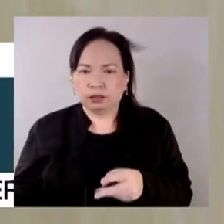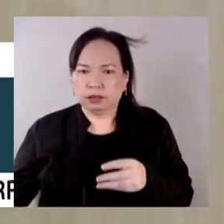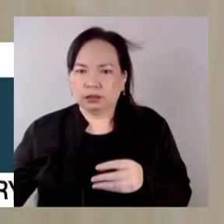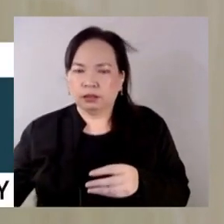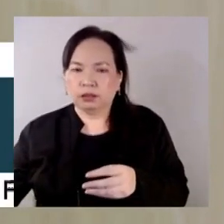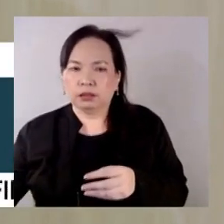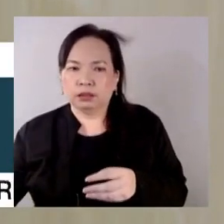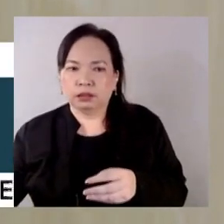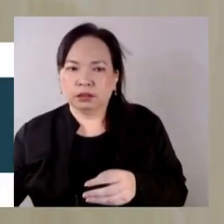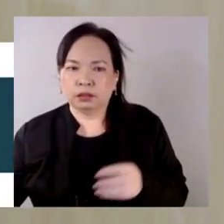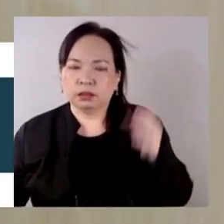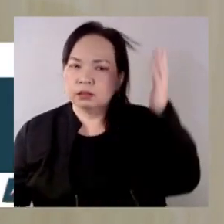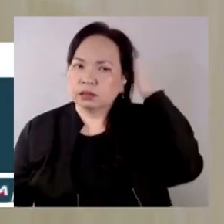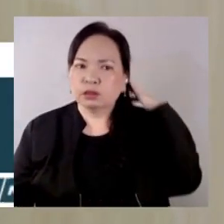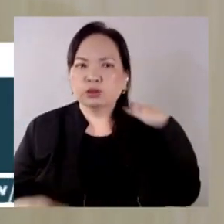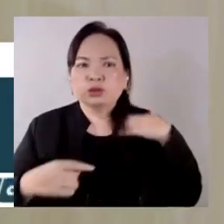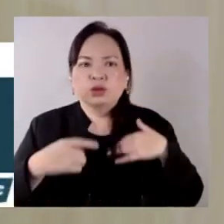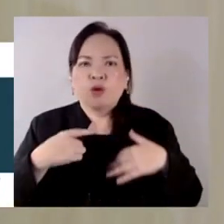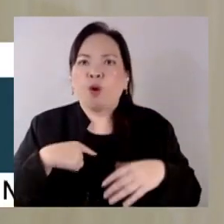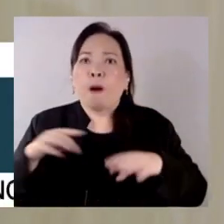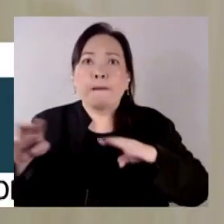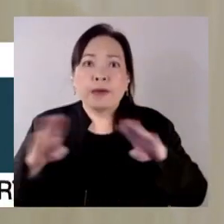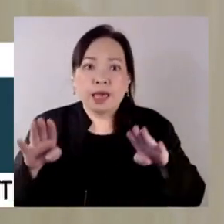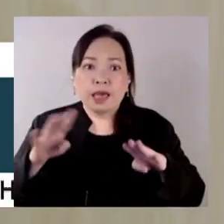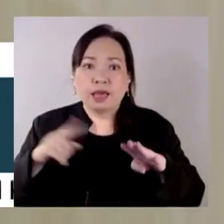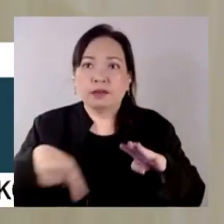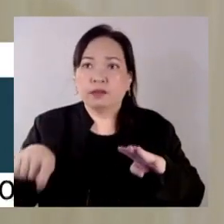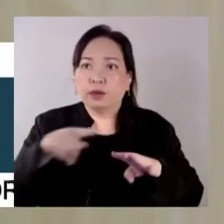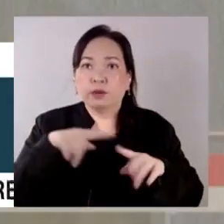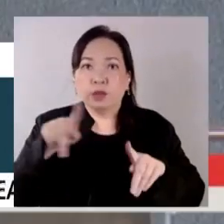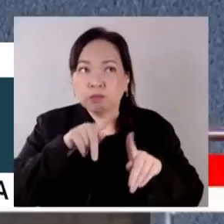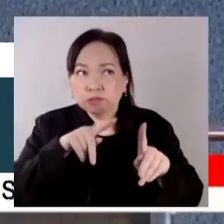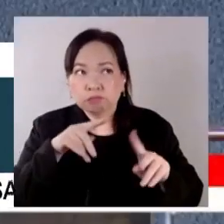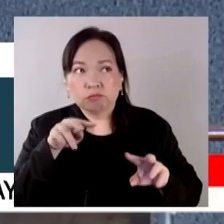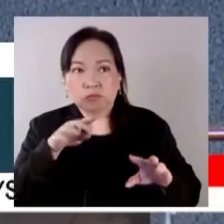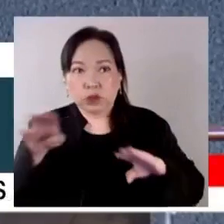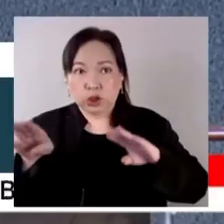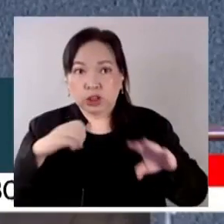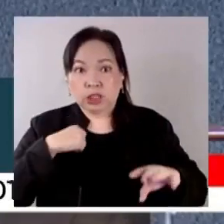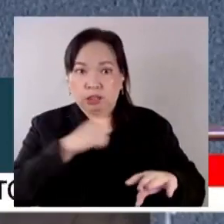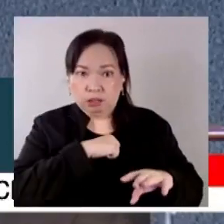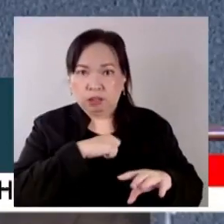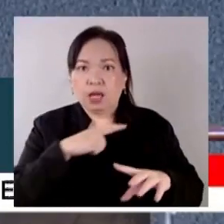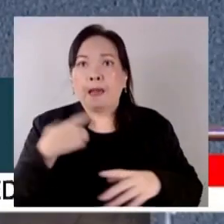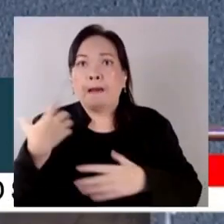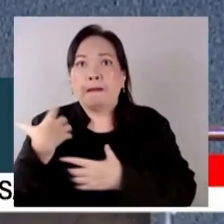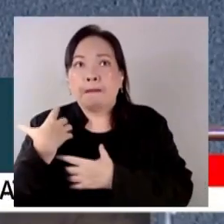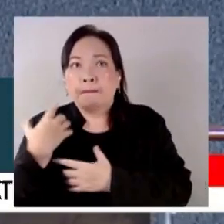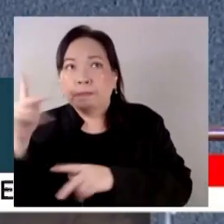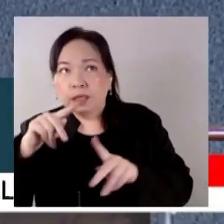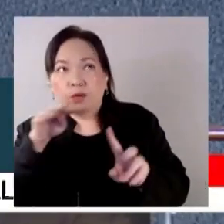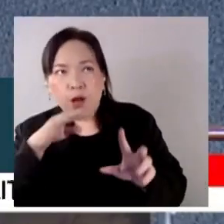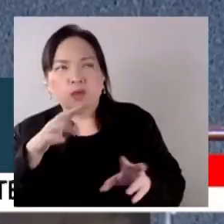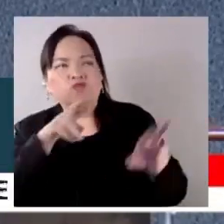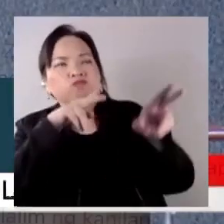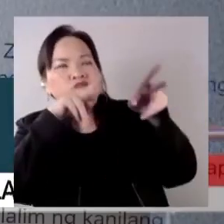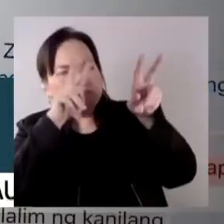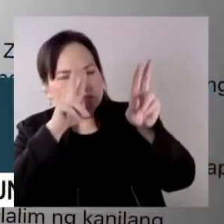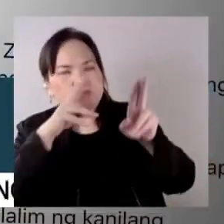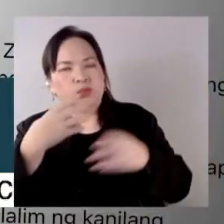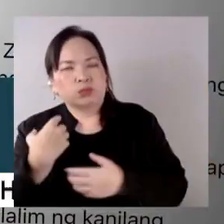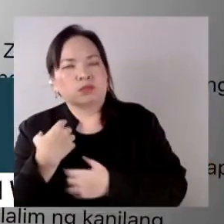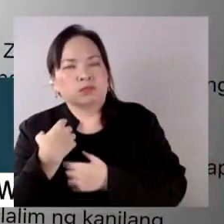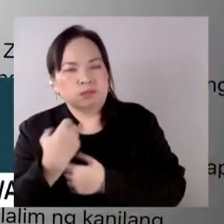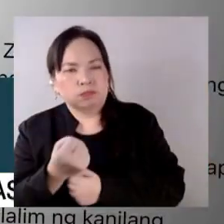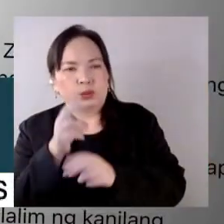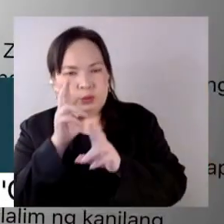trust of the people in the Senate as an institution remains high. Zubiri no longer wants to comment on the matter.